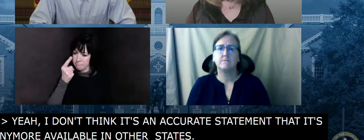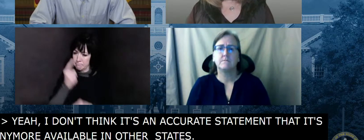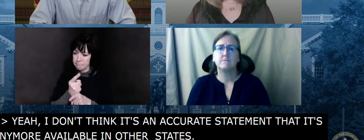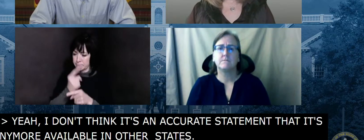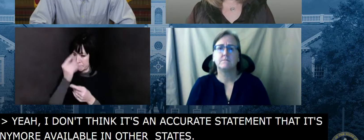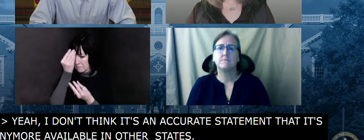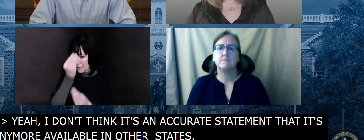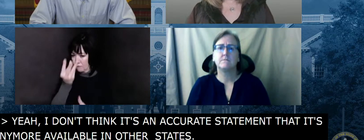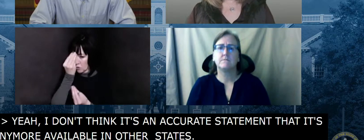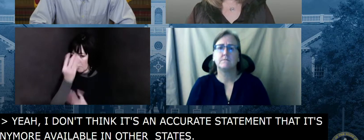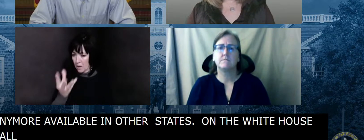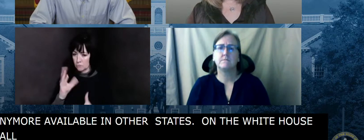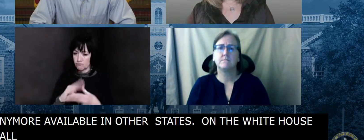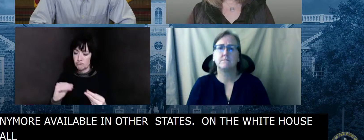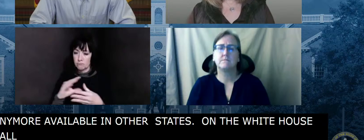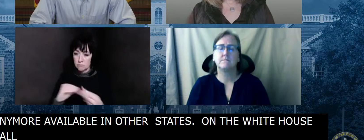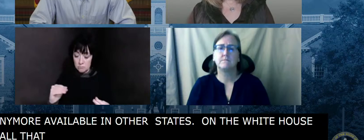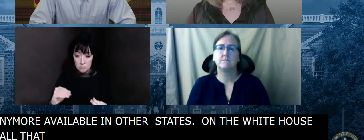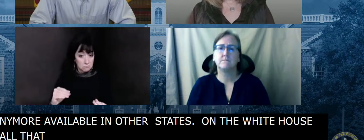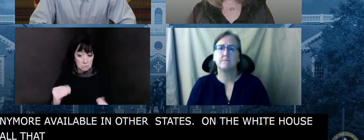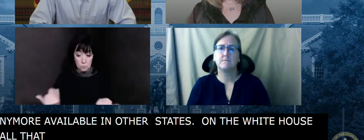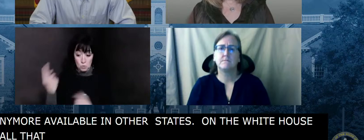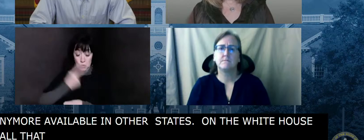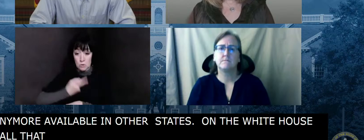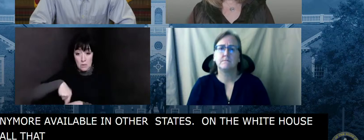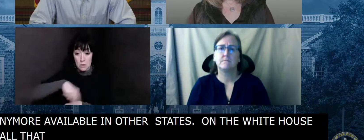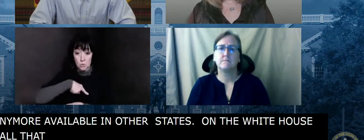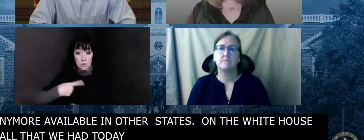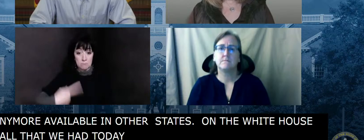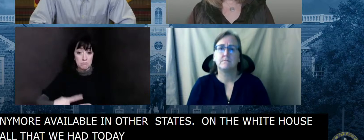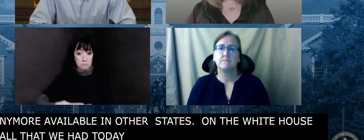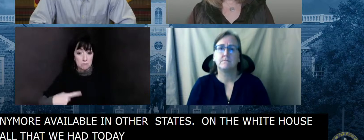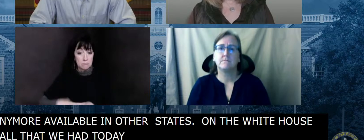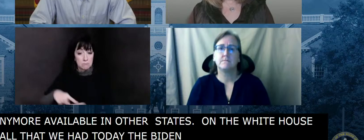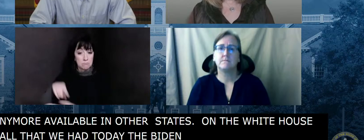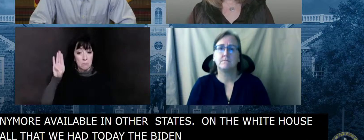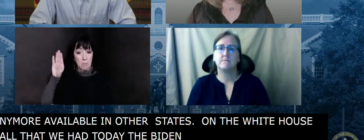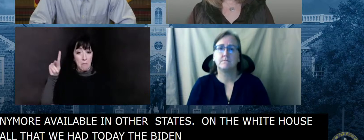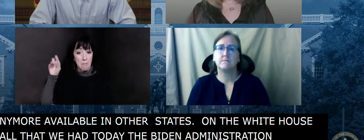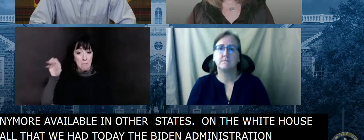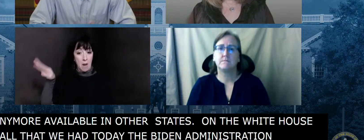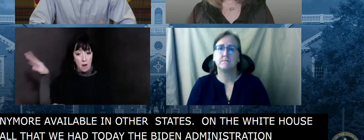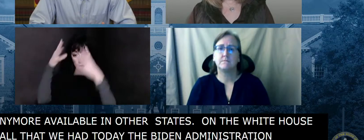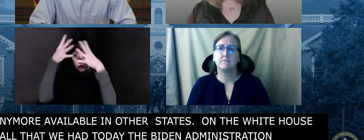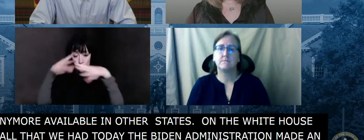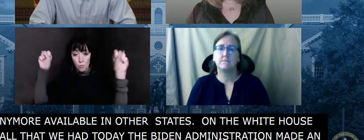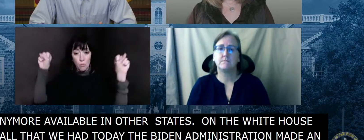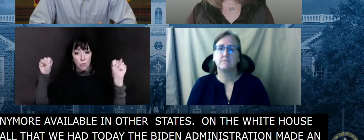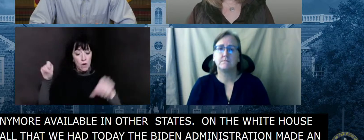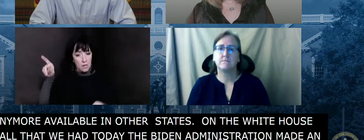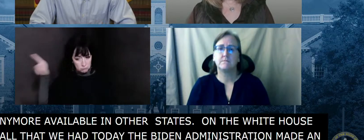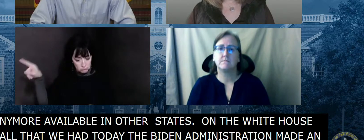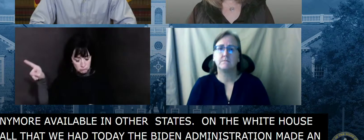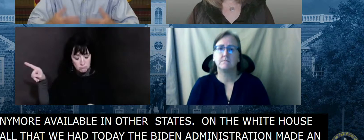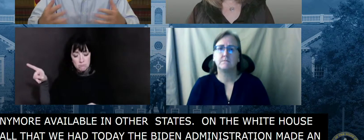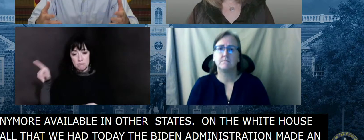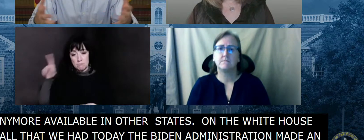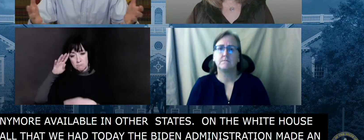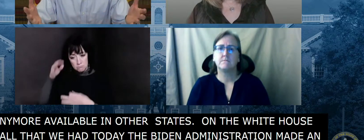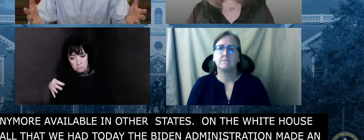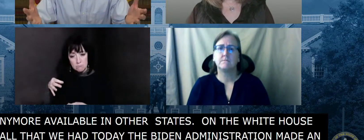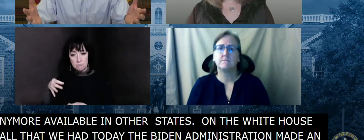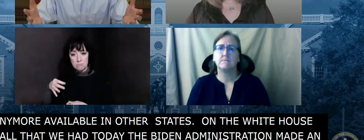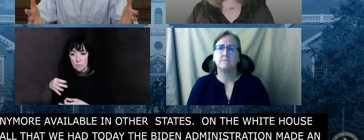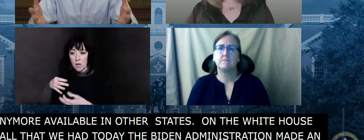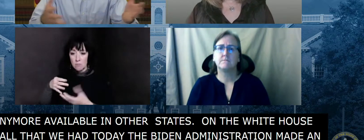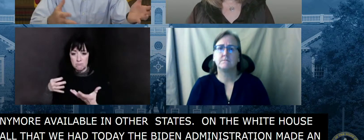had today, the Biden administration made an ongoing commitment to distributing the vaccine proportionally to